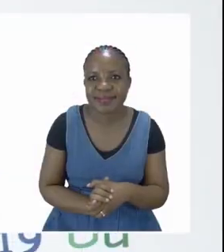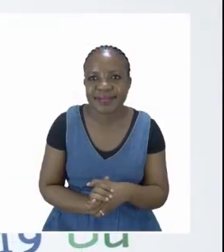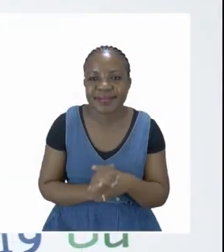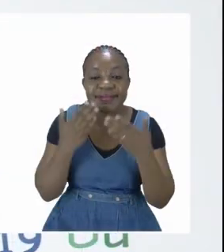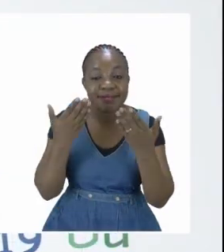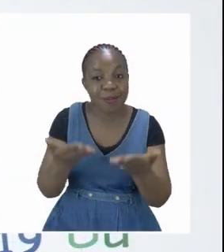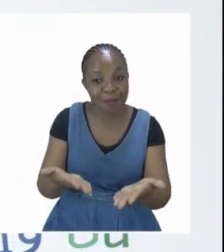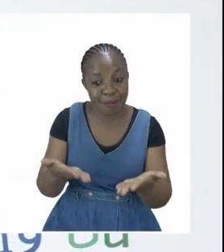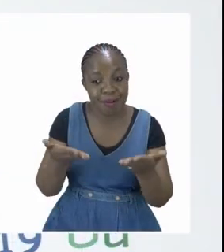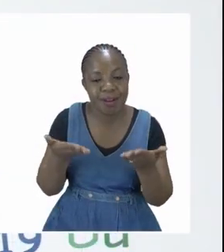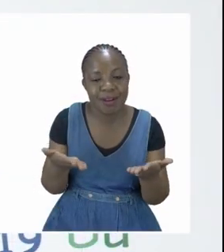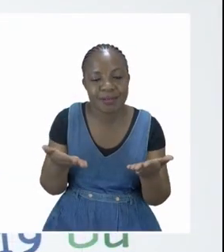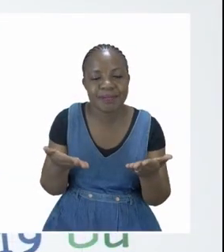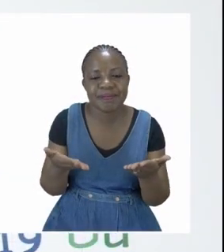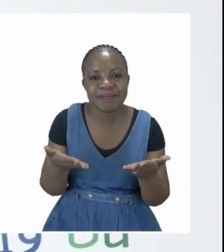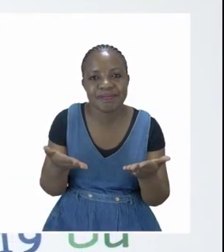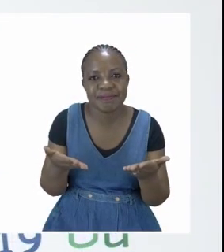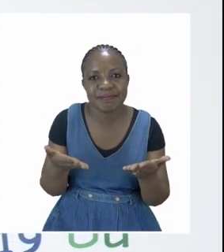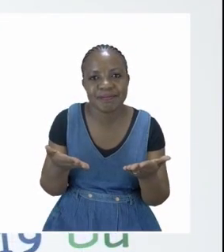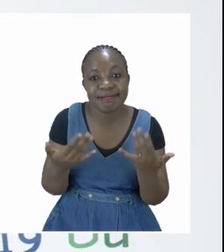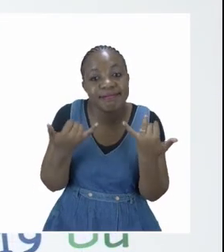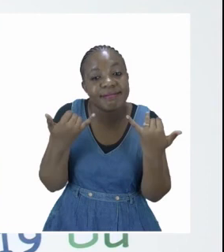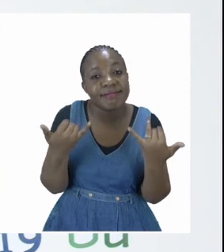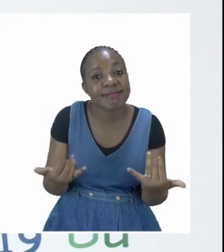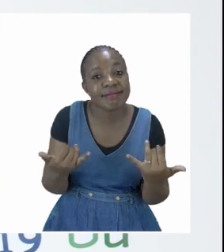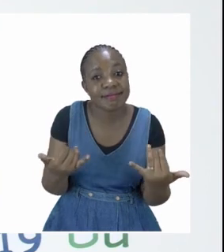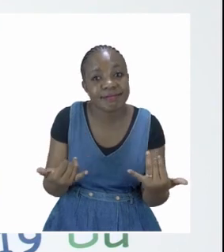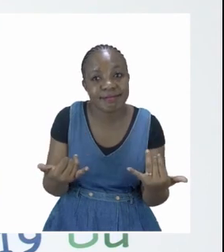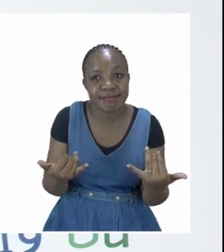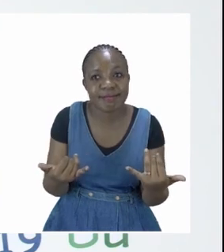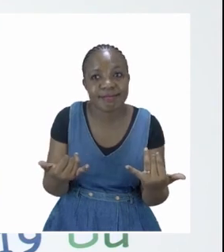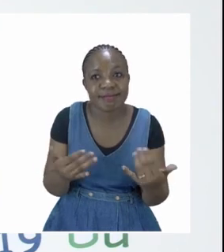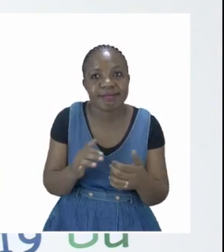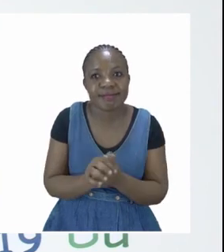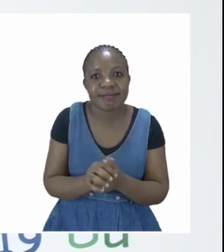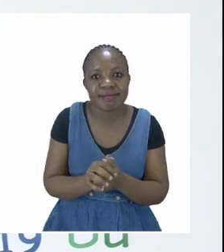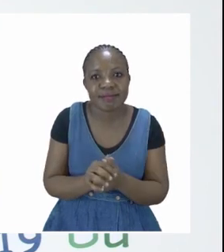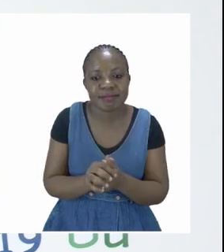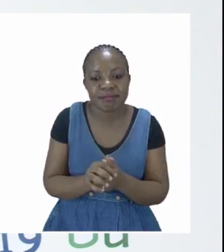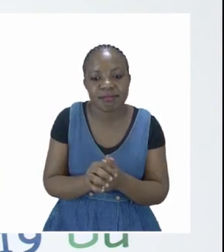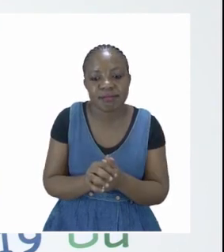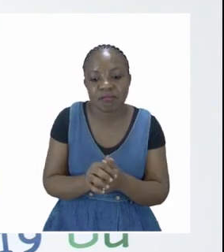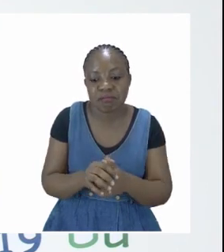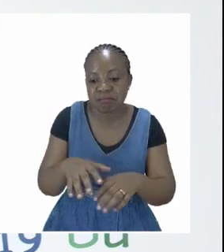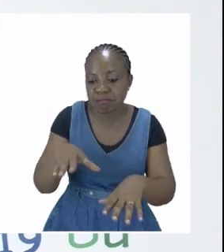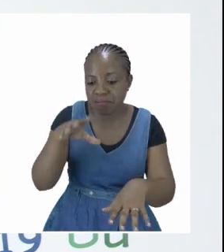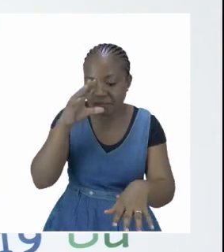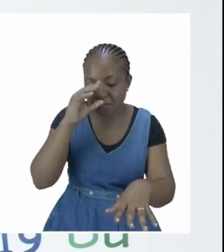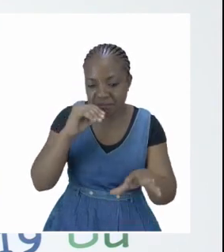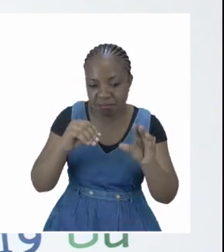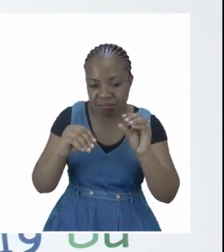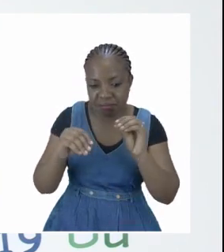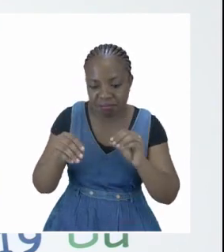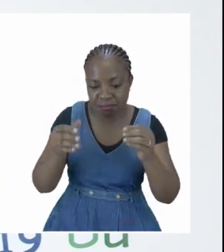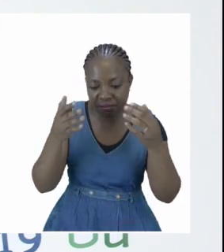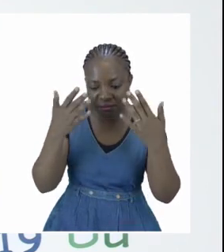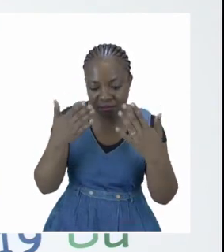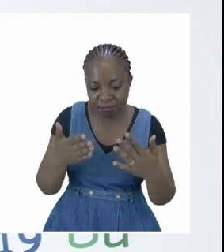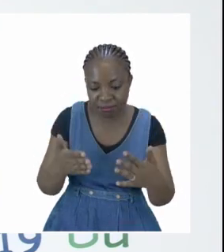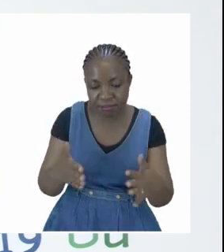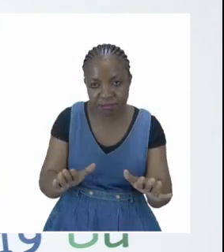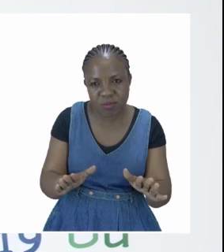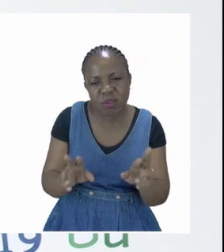Welcome back, and now we need to end our lesson. I hope that